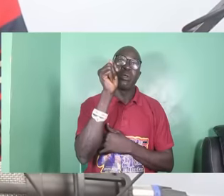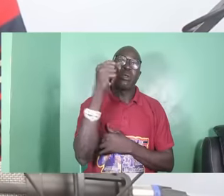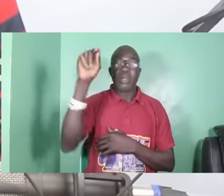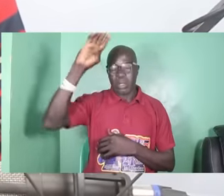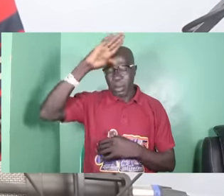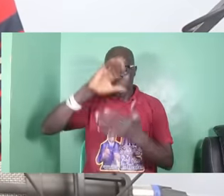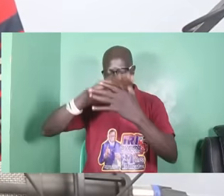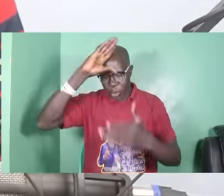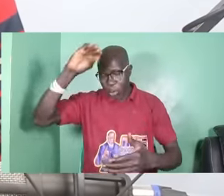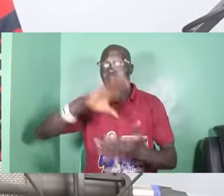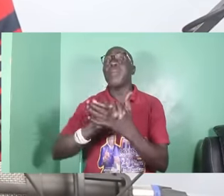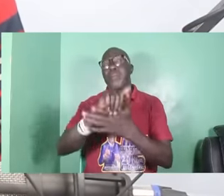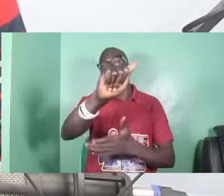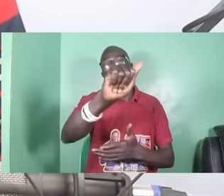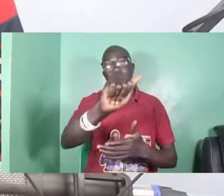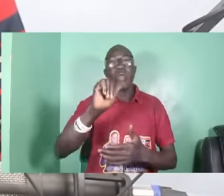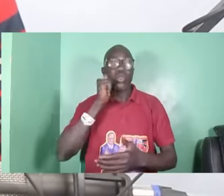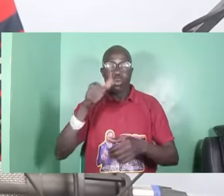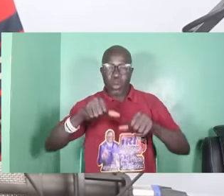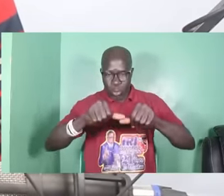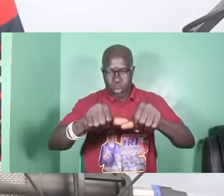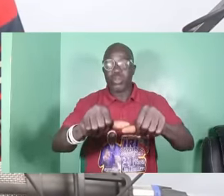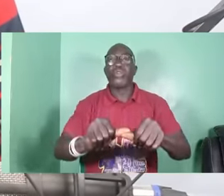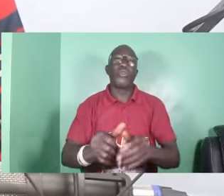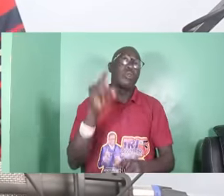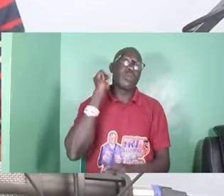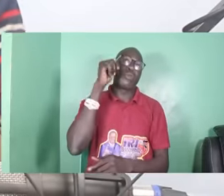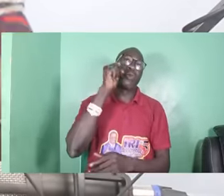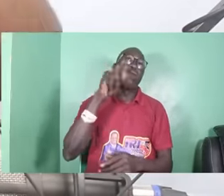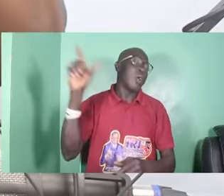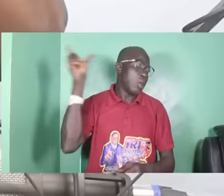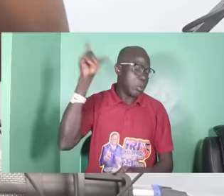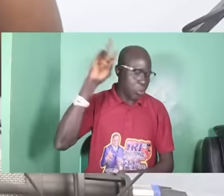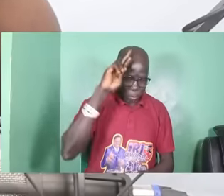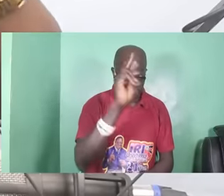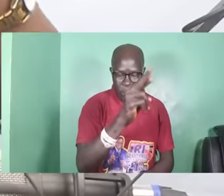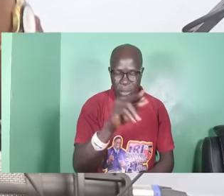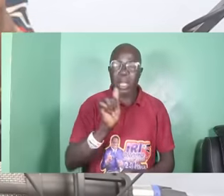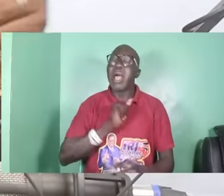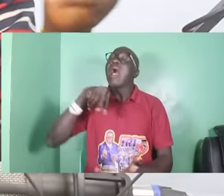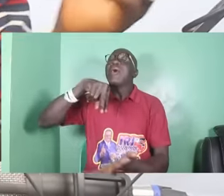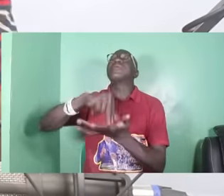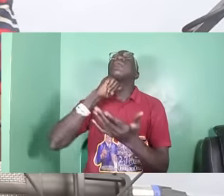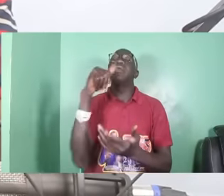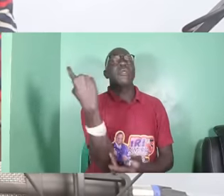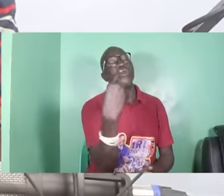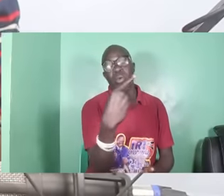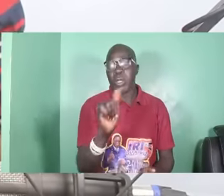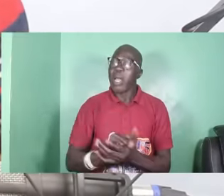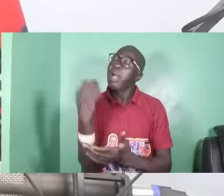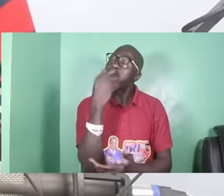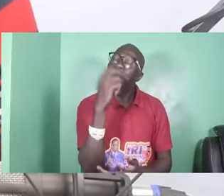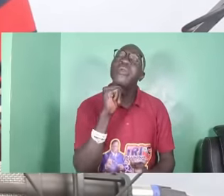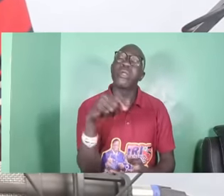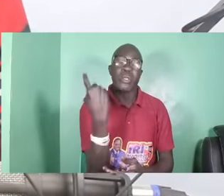Amen. My testimony. I'm not going to believe. Oh, I'm going to test. Tomorrow, I have to test what you. Hey, but me, sir. Listen to me, sir. Go I still not to know. No, sir,